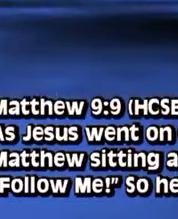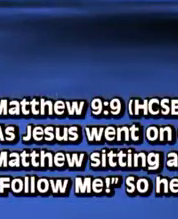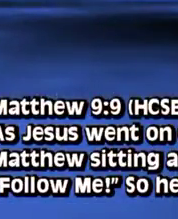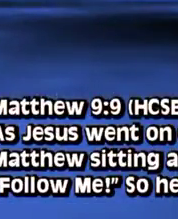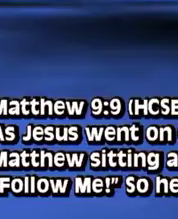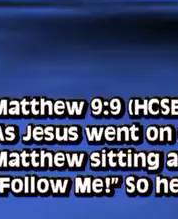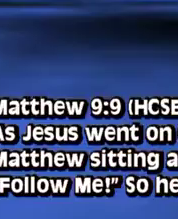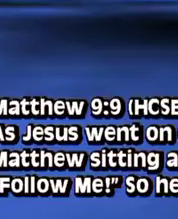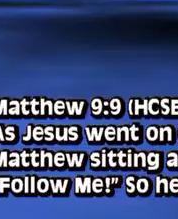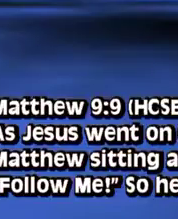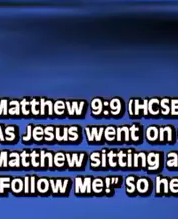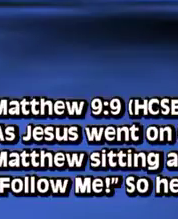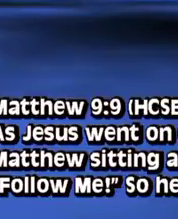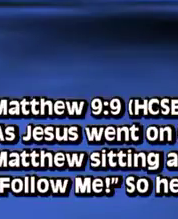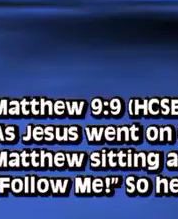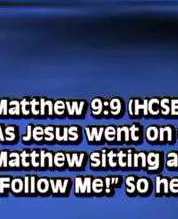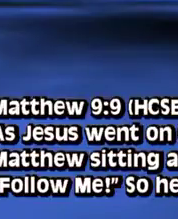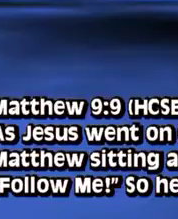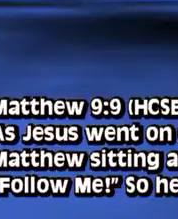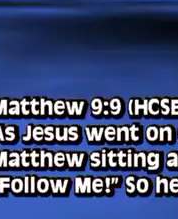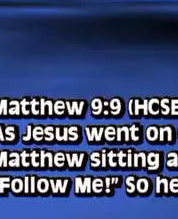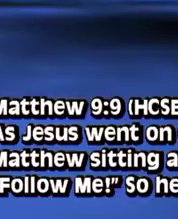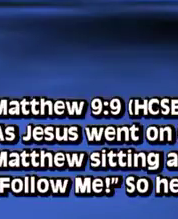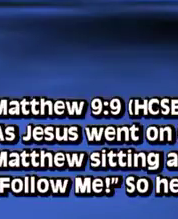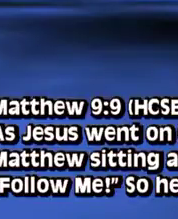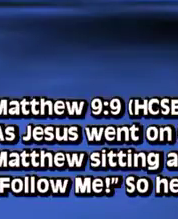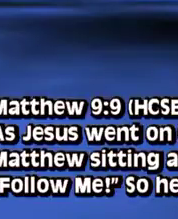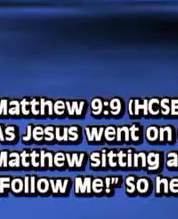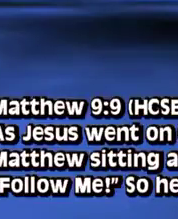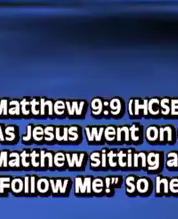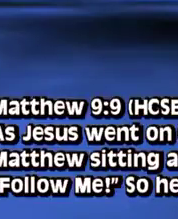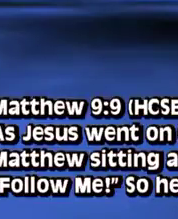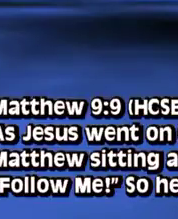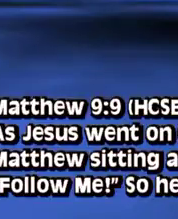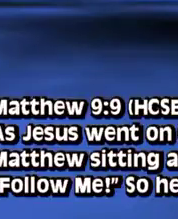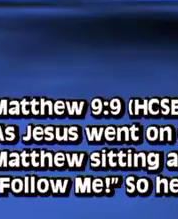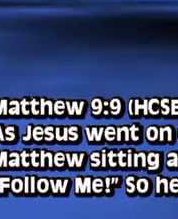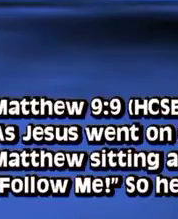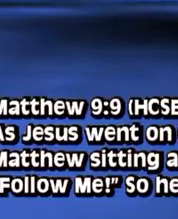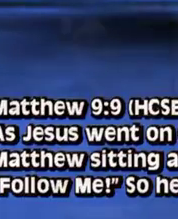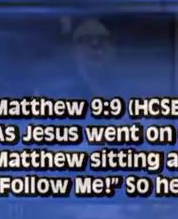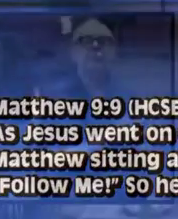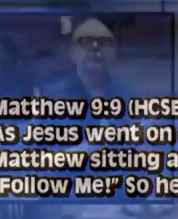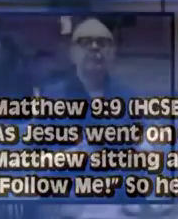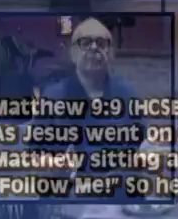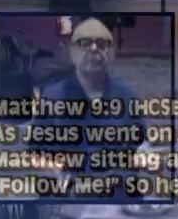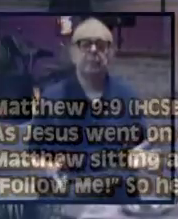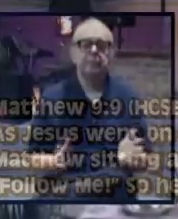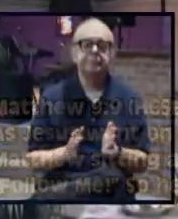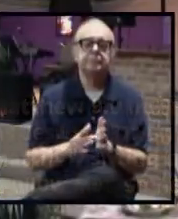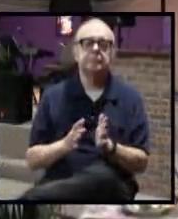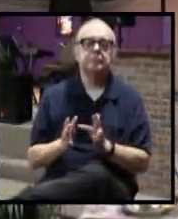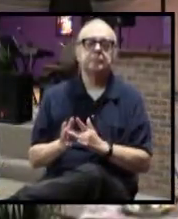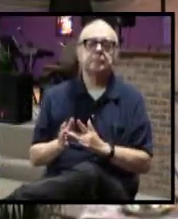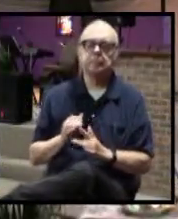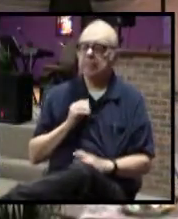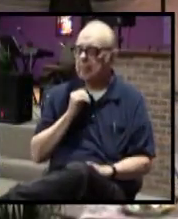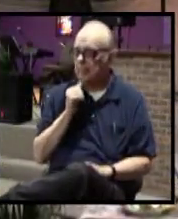tax office, and he said to him, follow me. So what did he do? He got up and he followed him.